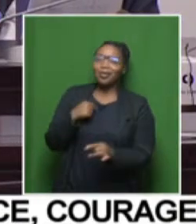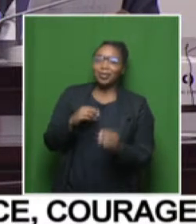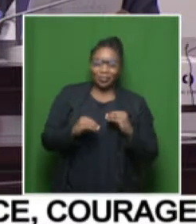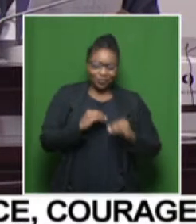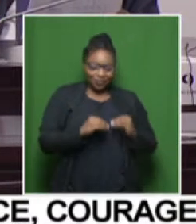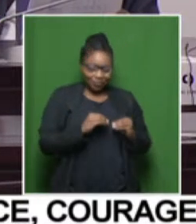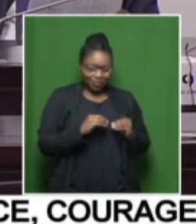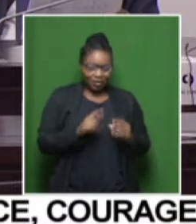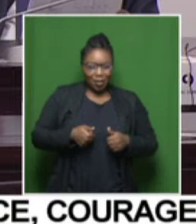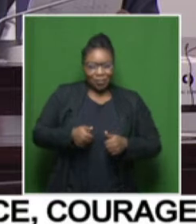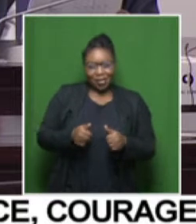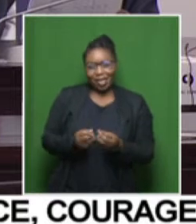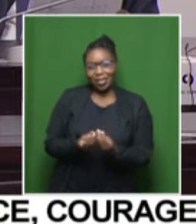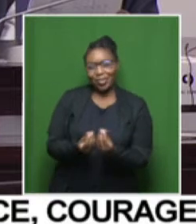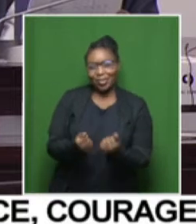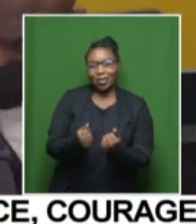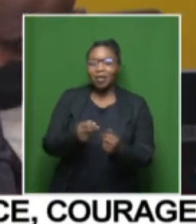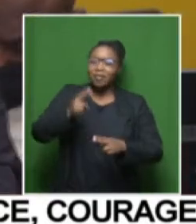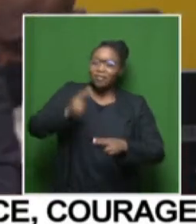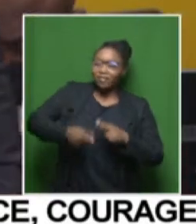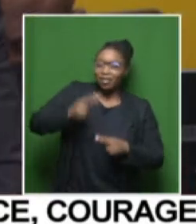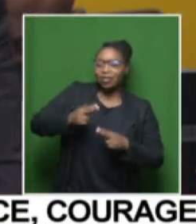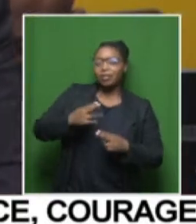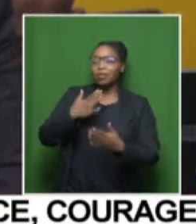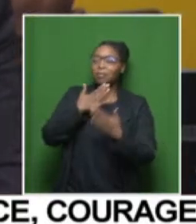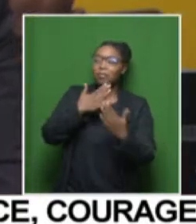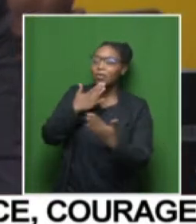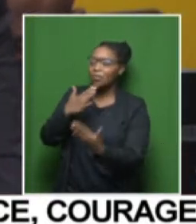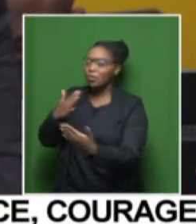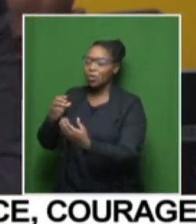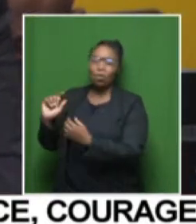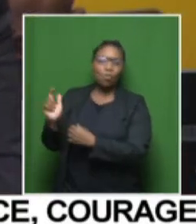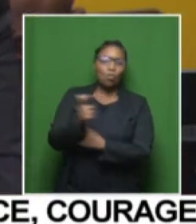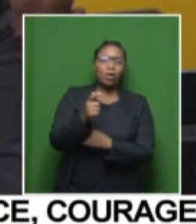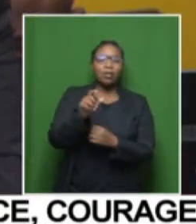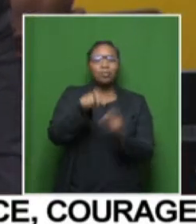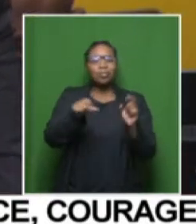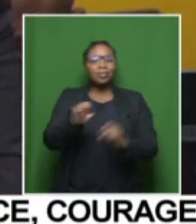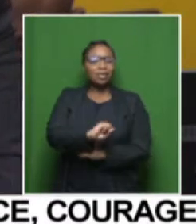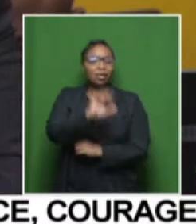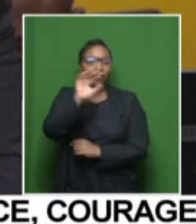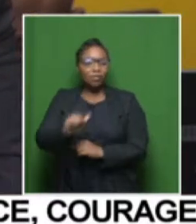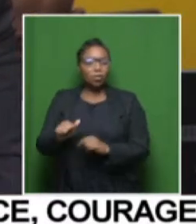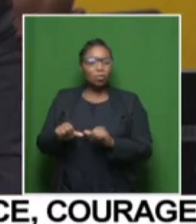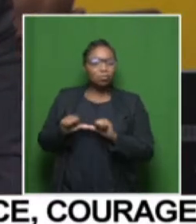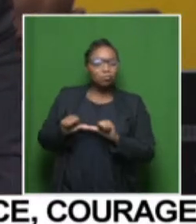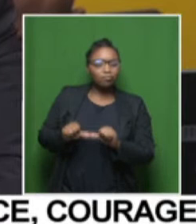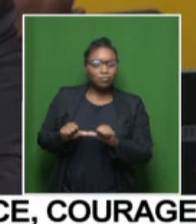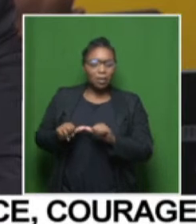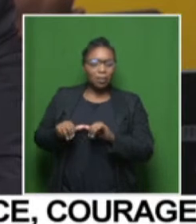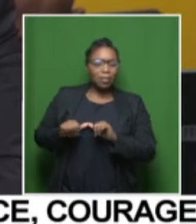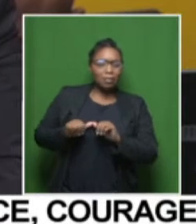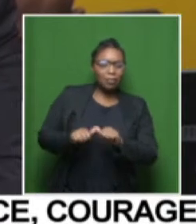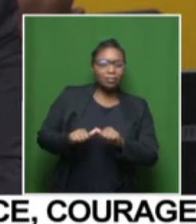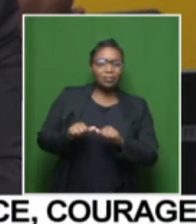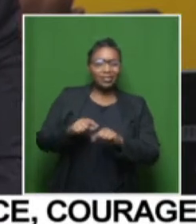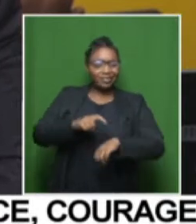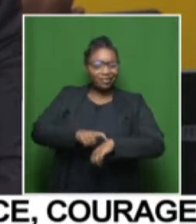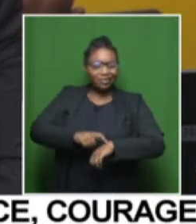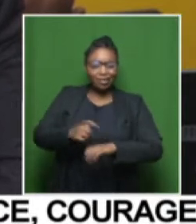Finally, we tribute to millions of South Africans who have resilience and courage during these times of pandemic and economic